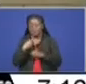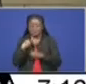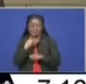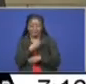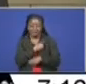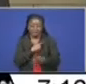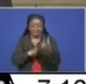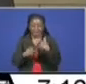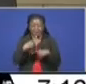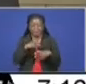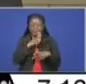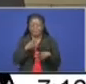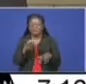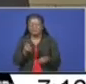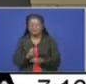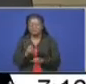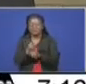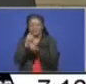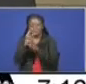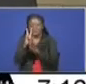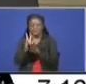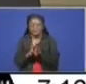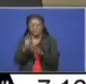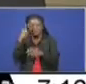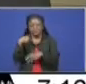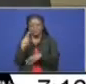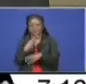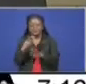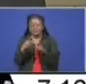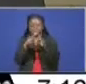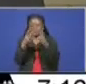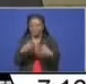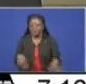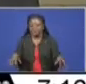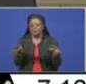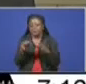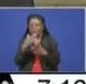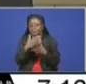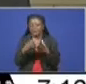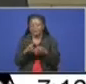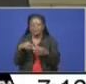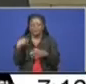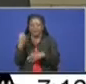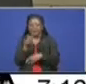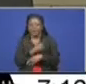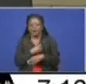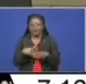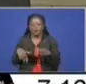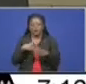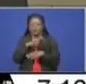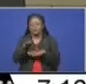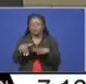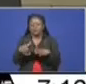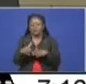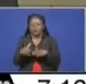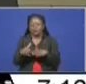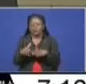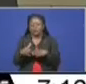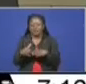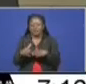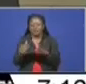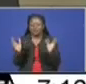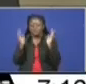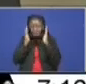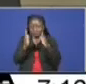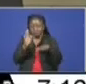supportive as they can. For us, this is very important. It's a part of our overall emphasis on